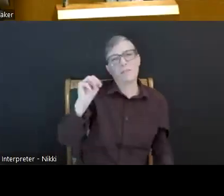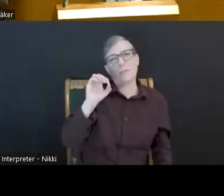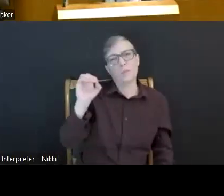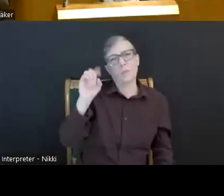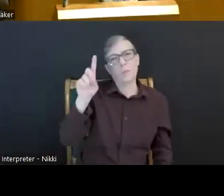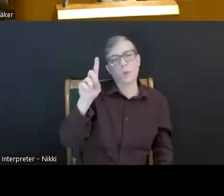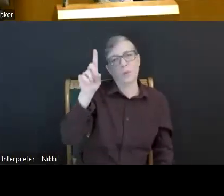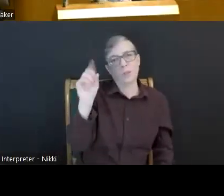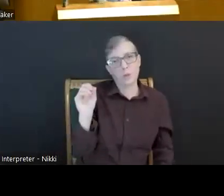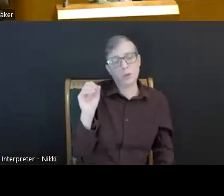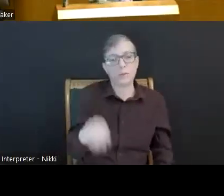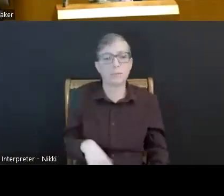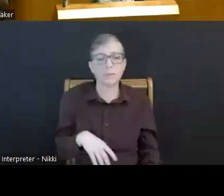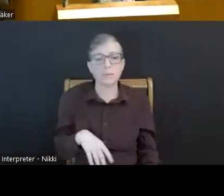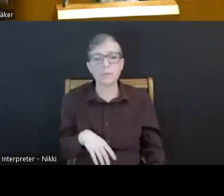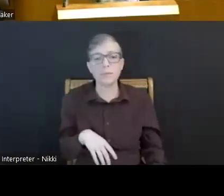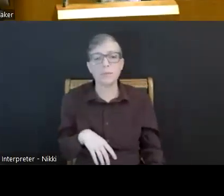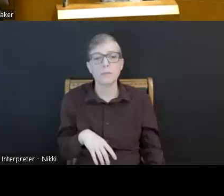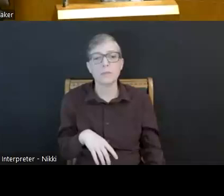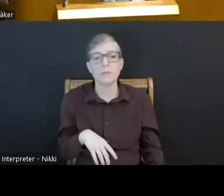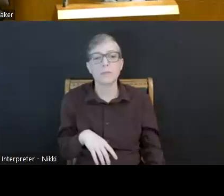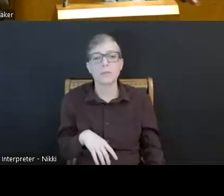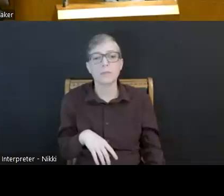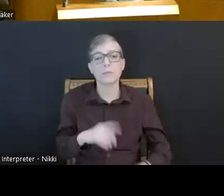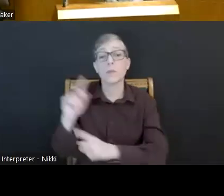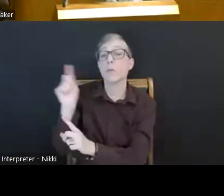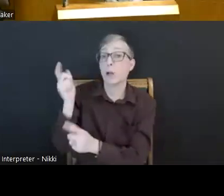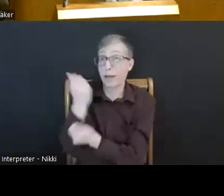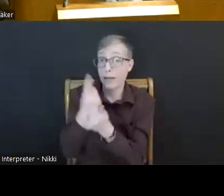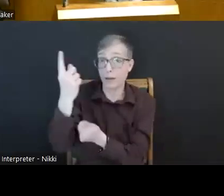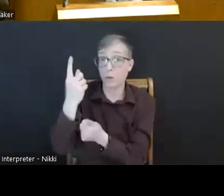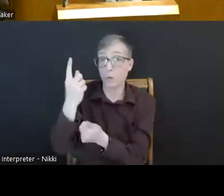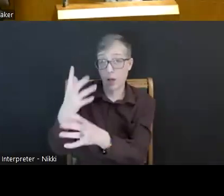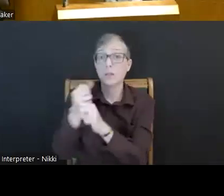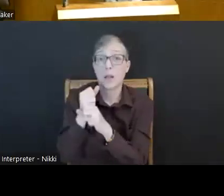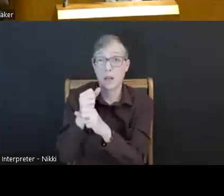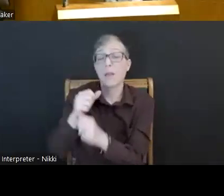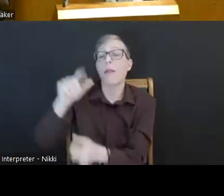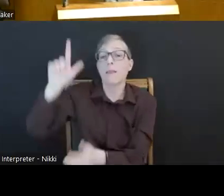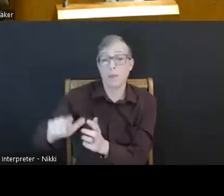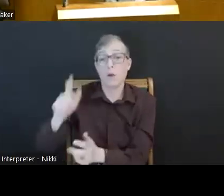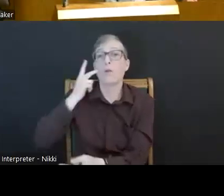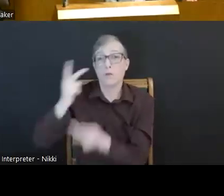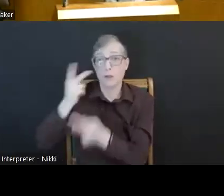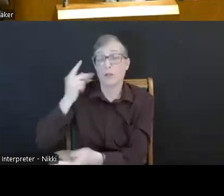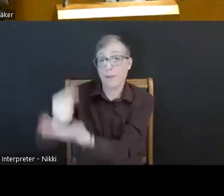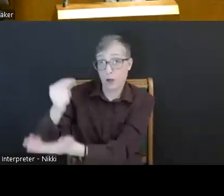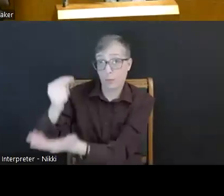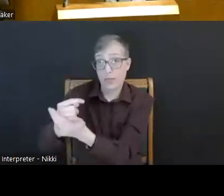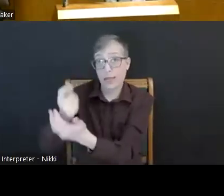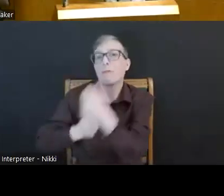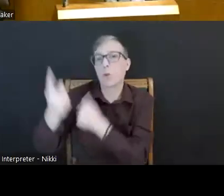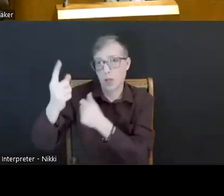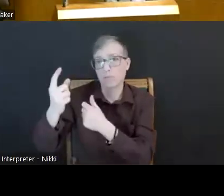were everybody got low vision therapy, but half the group got behavioral activation and